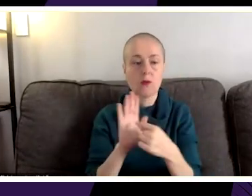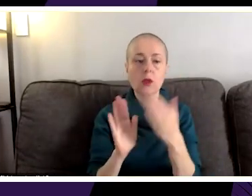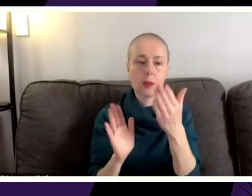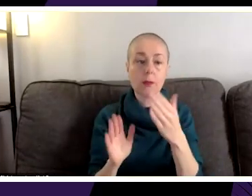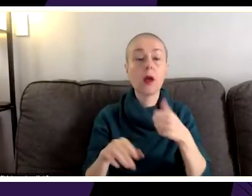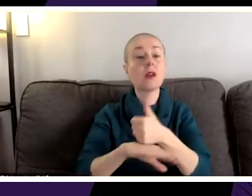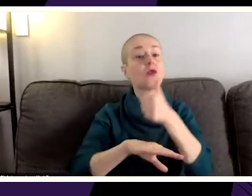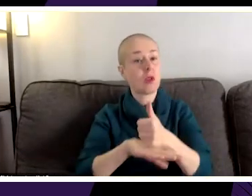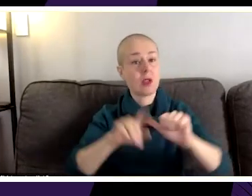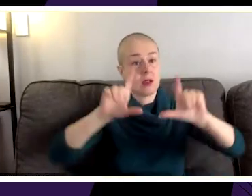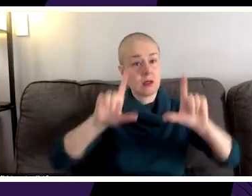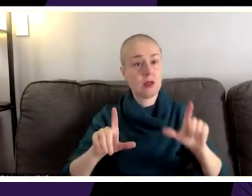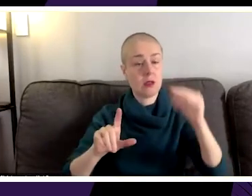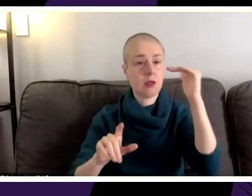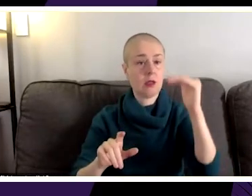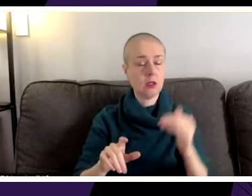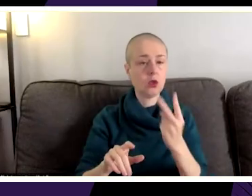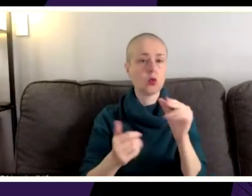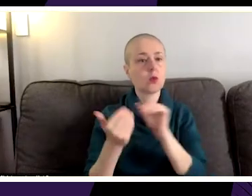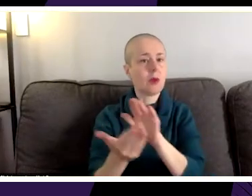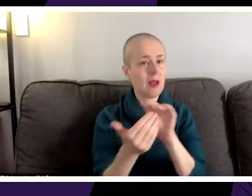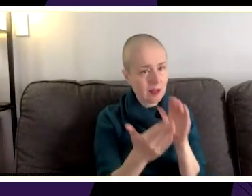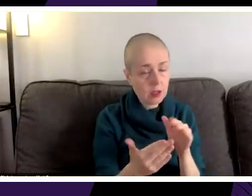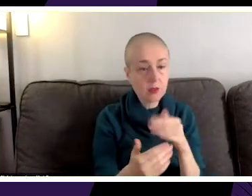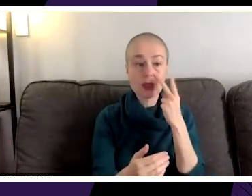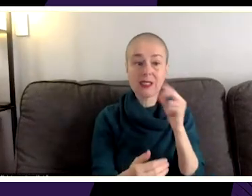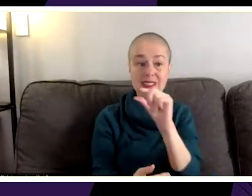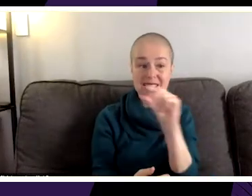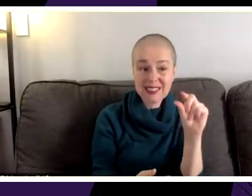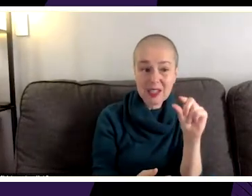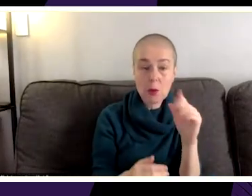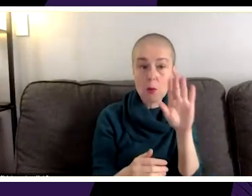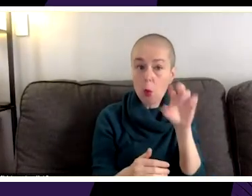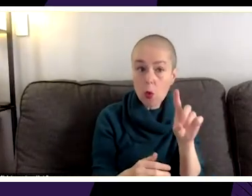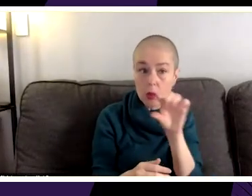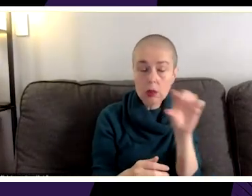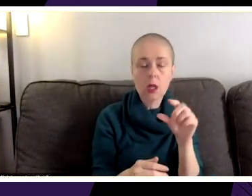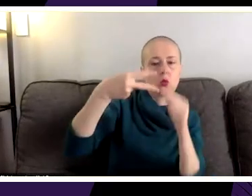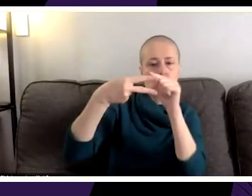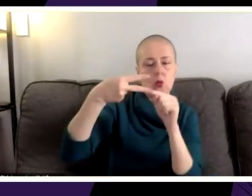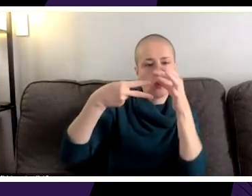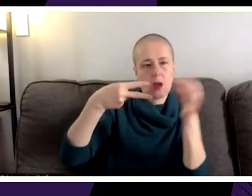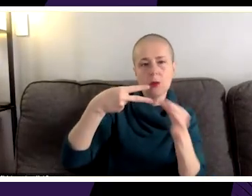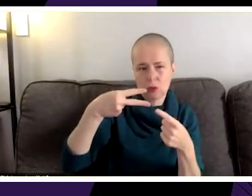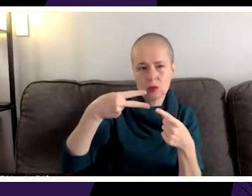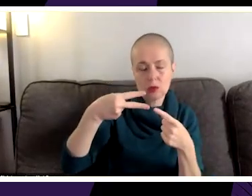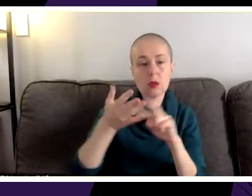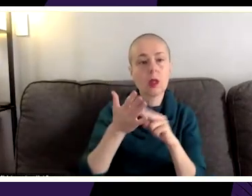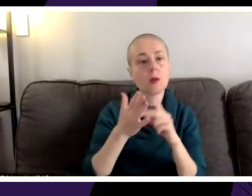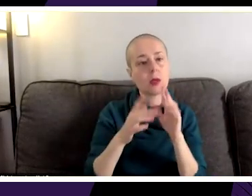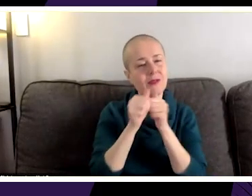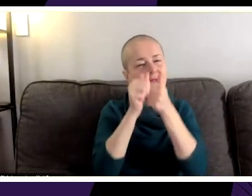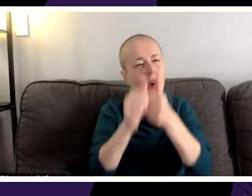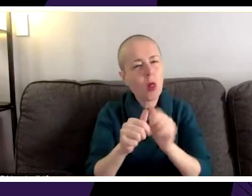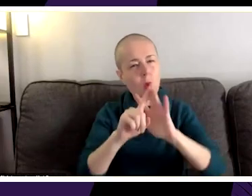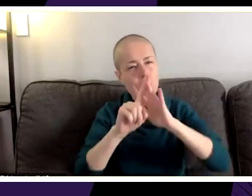two methods, update and display. And when I type ball dot, it rightly suggests me the two methods. This is context aware, smart, and